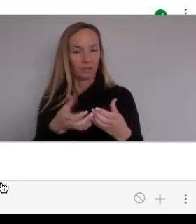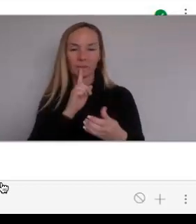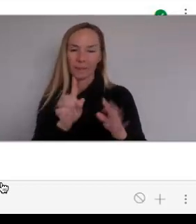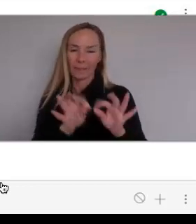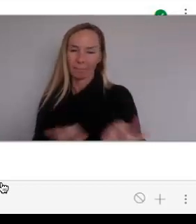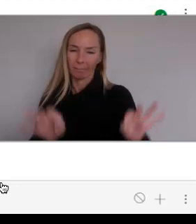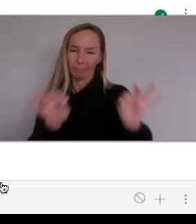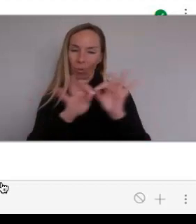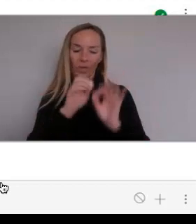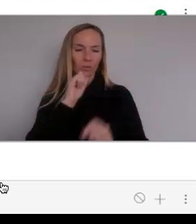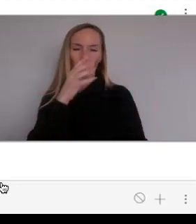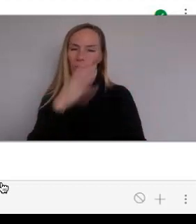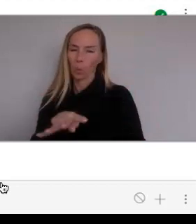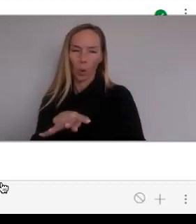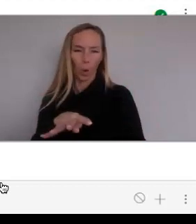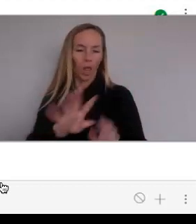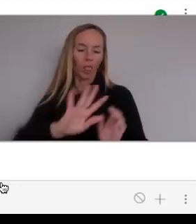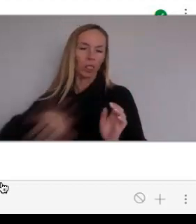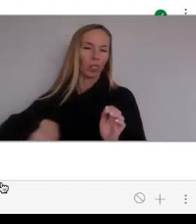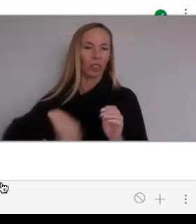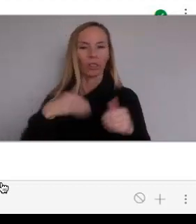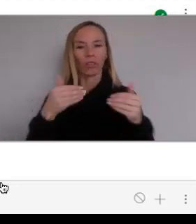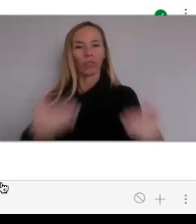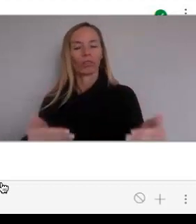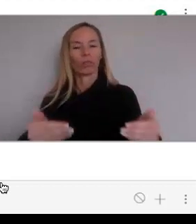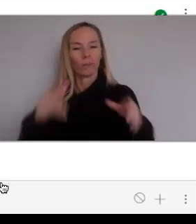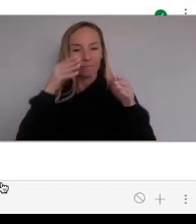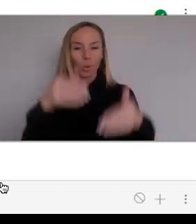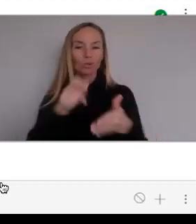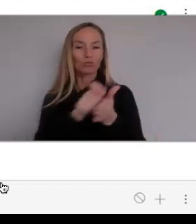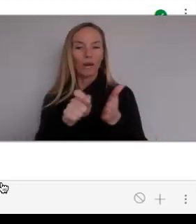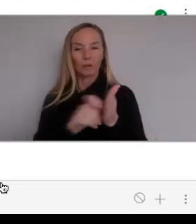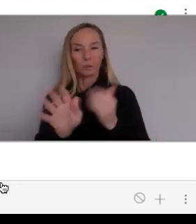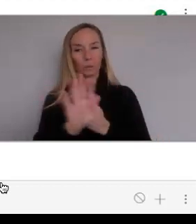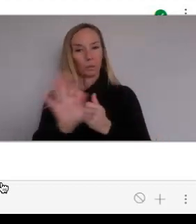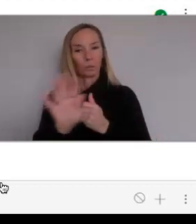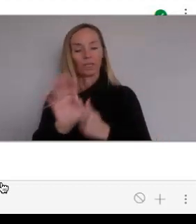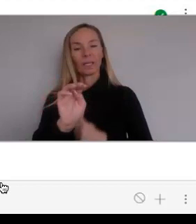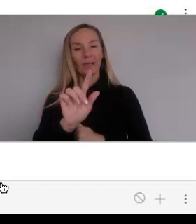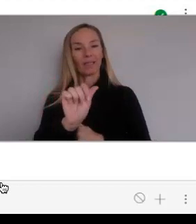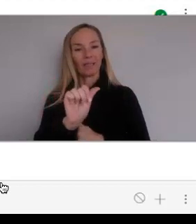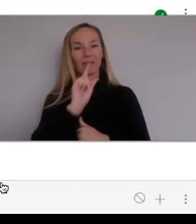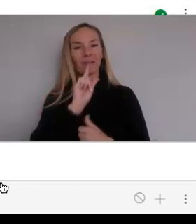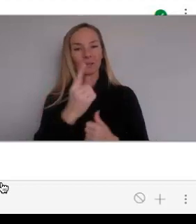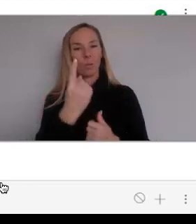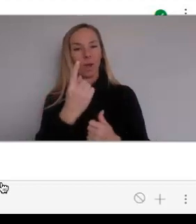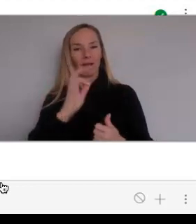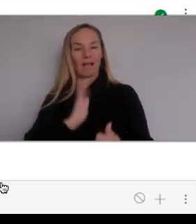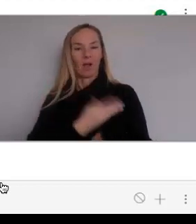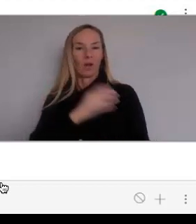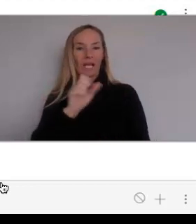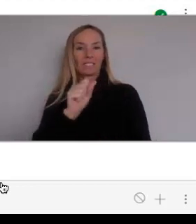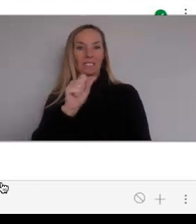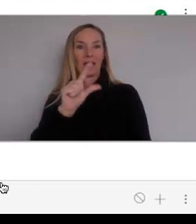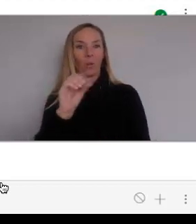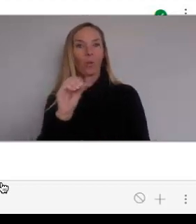important that you don't just ignore it and move on and focus on the writing, because MLA is one of the student learning outcomes.